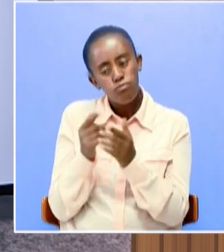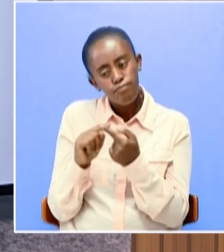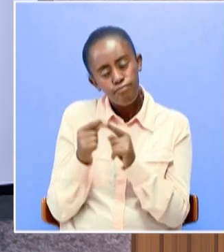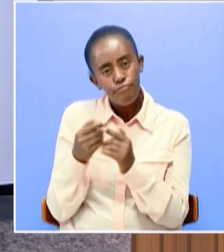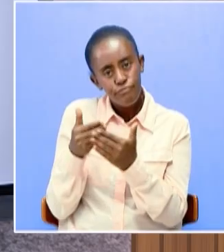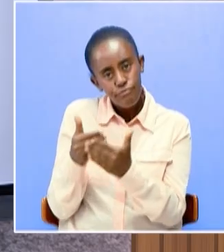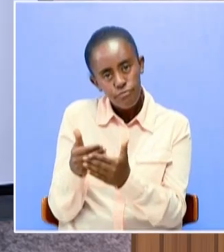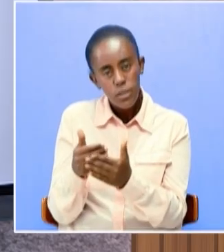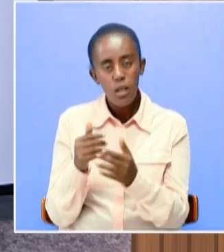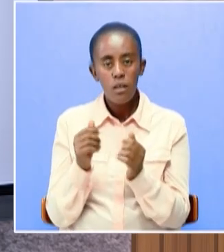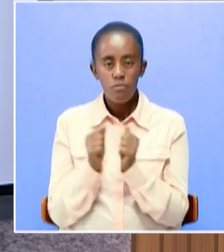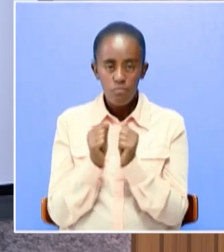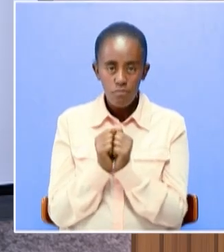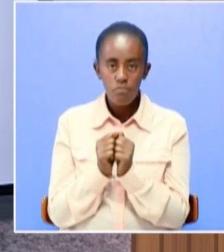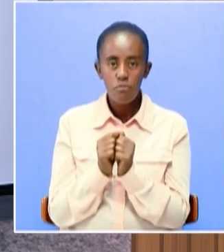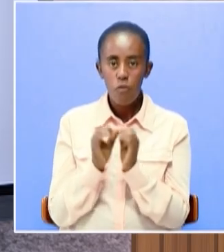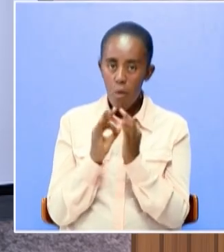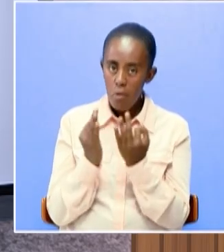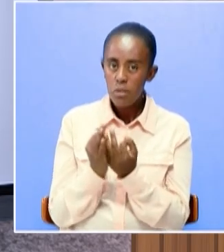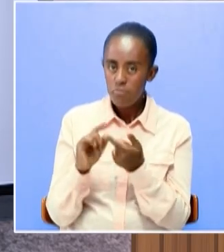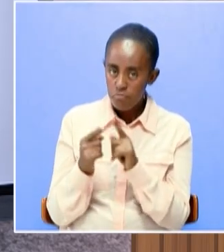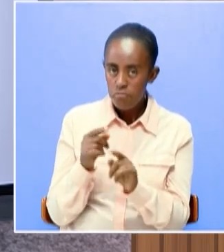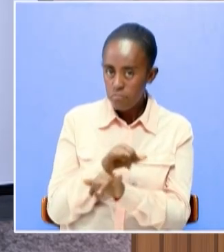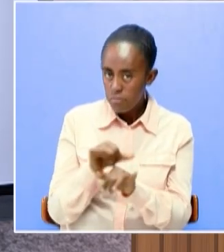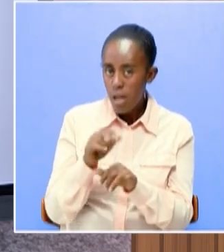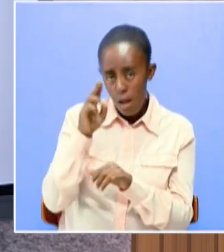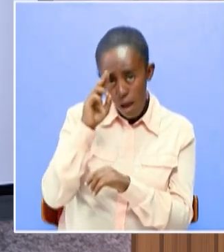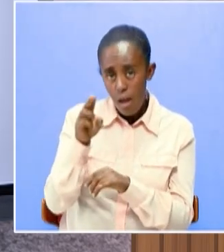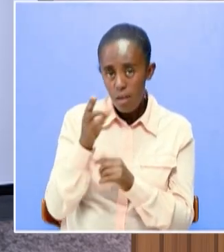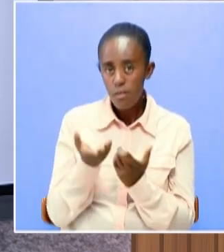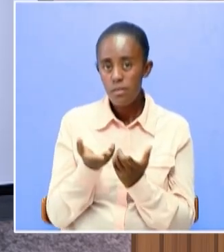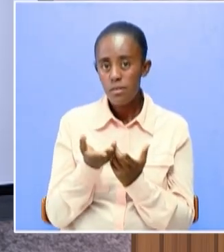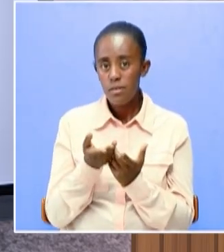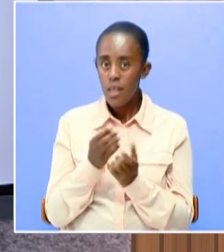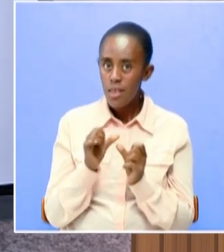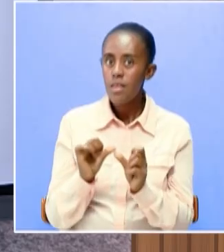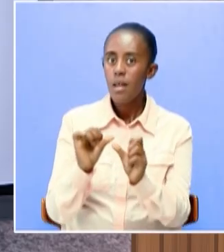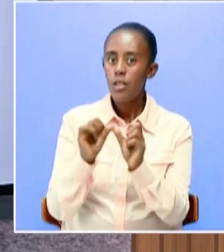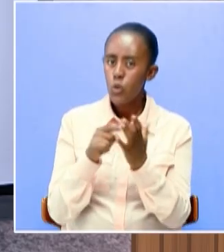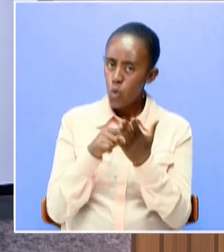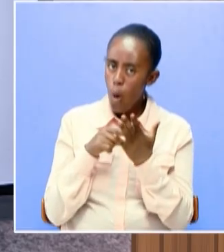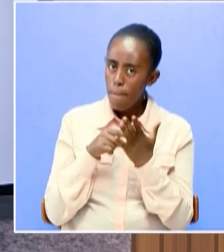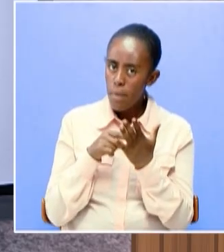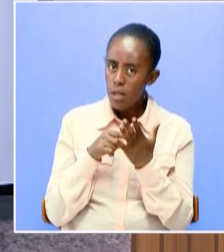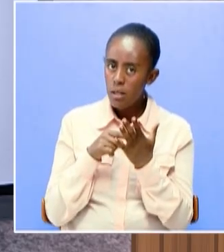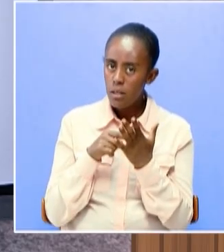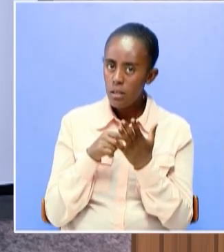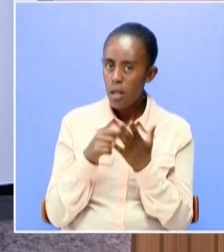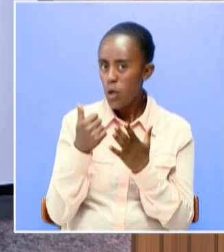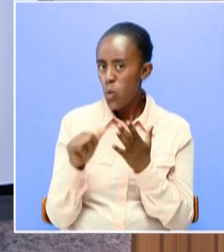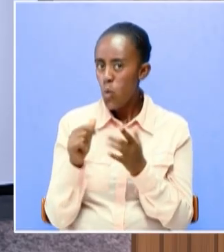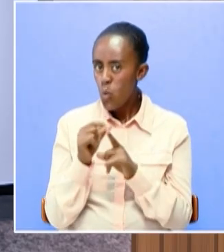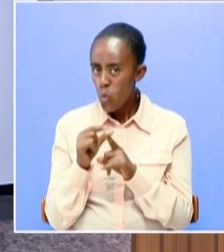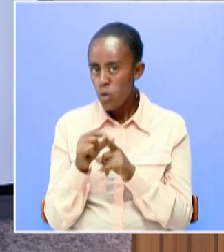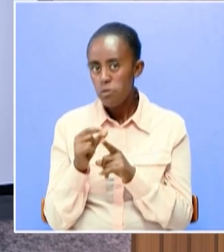have close relationship with that person, you can use hey. Okay. Then show me. There is no any words which